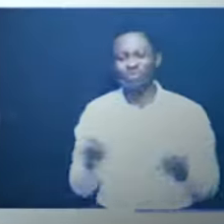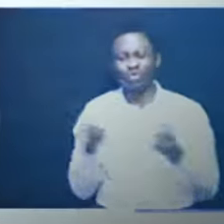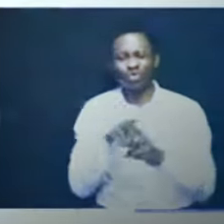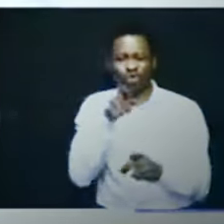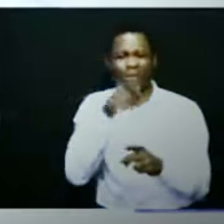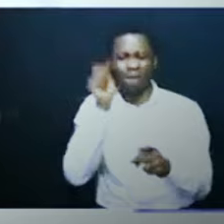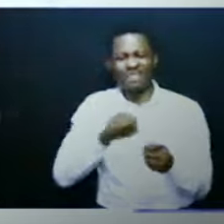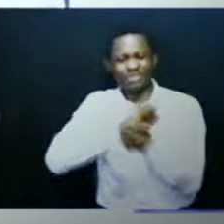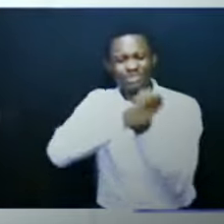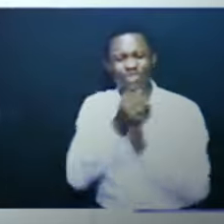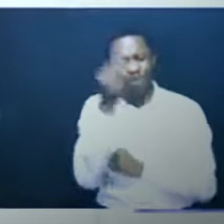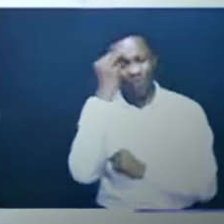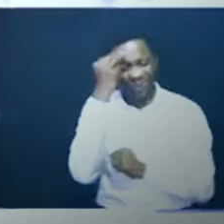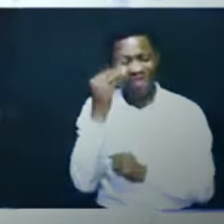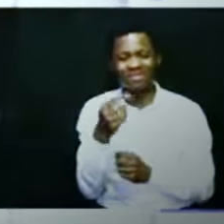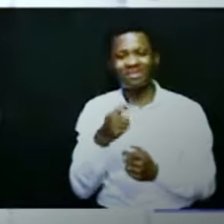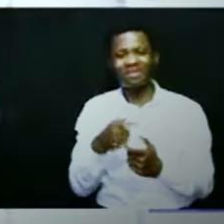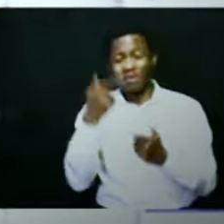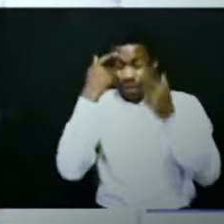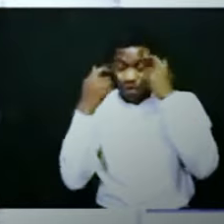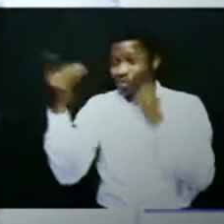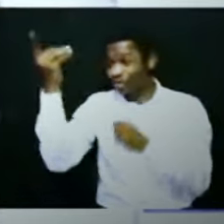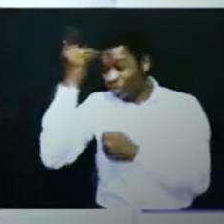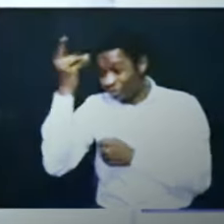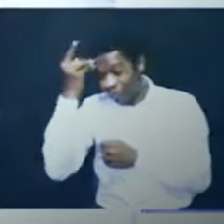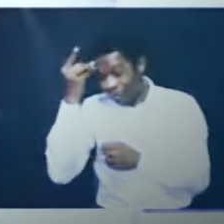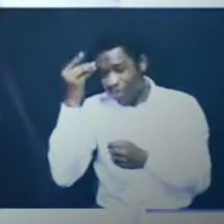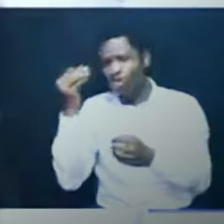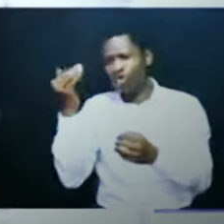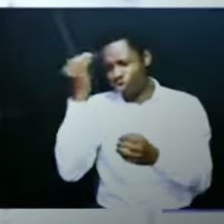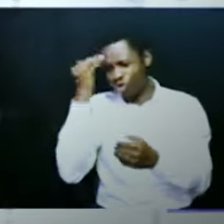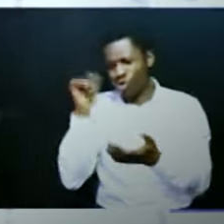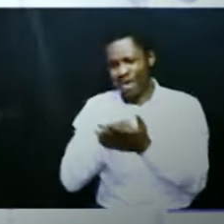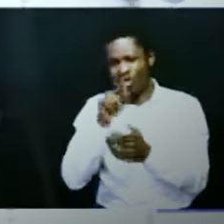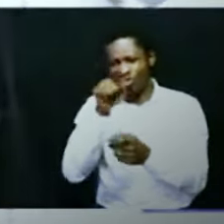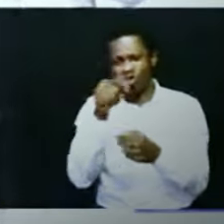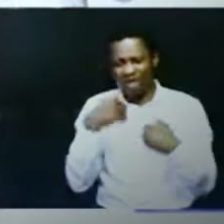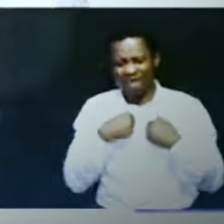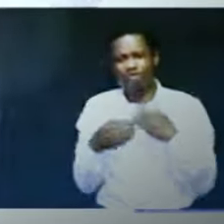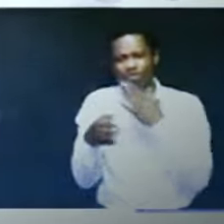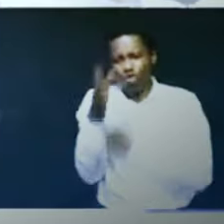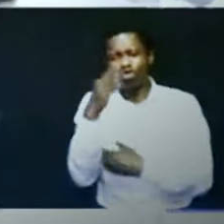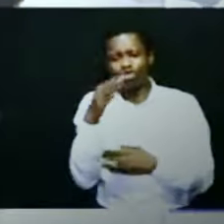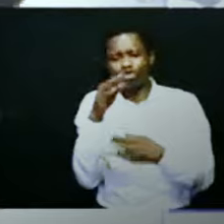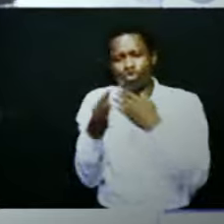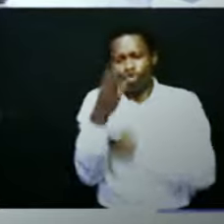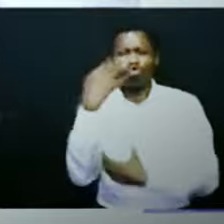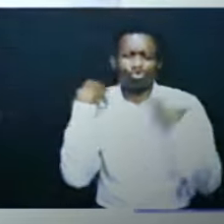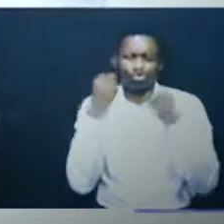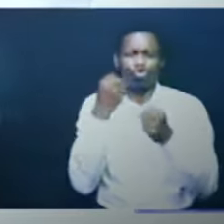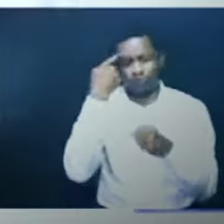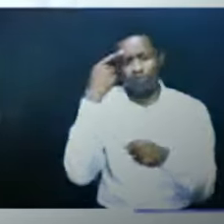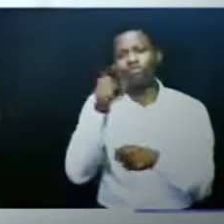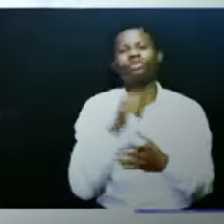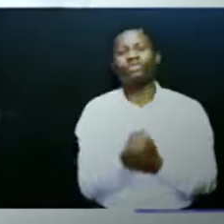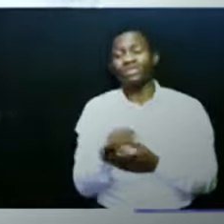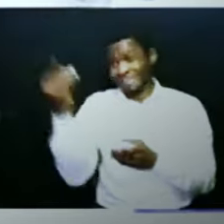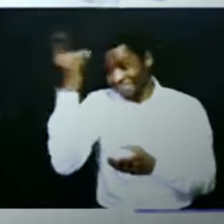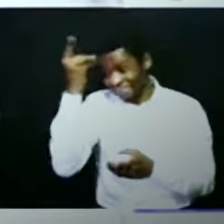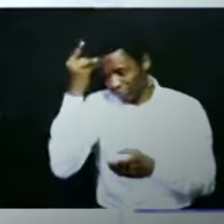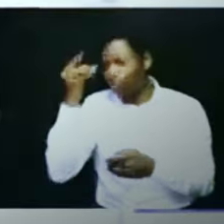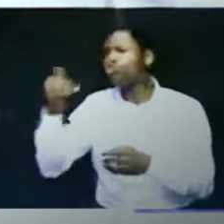your mind. They know that their rock is not like our rock. And even the demons